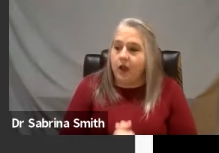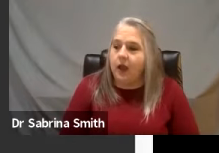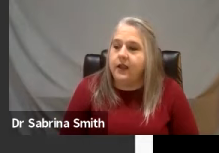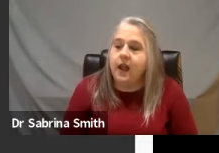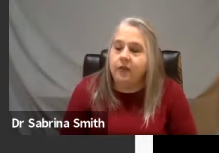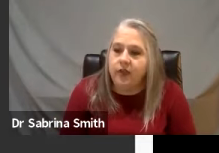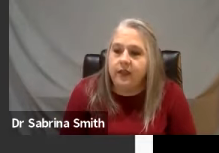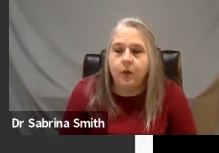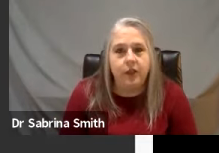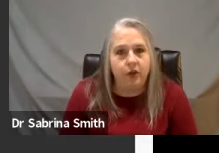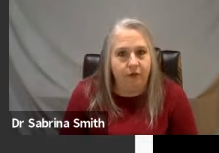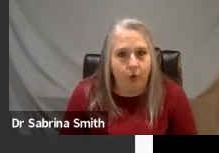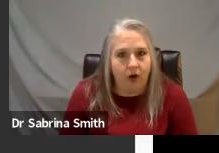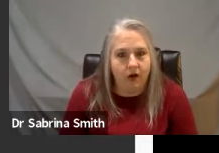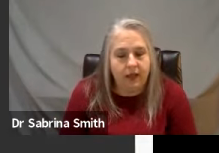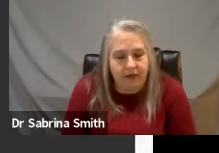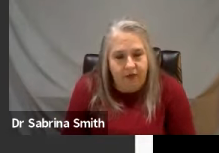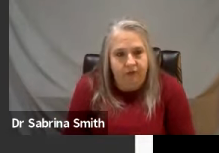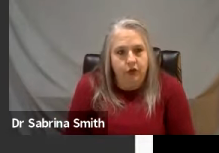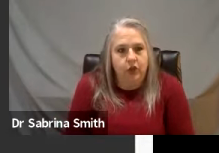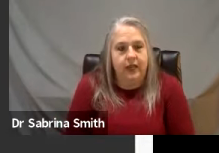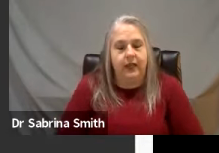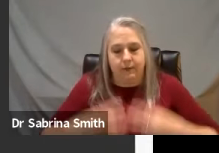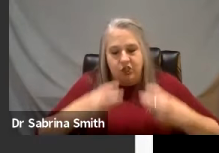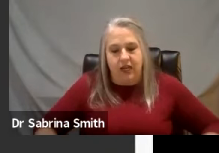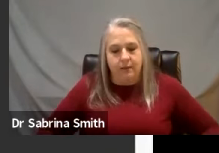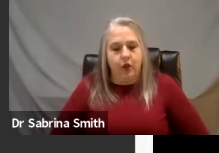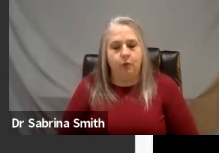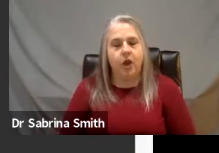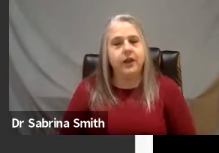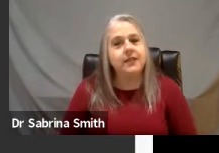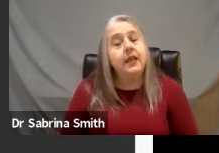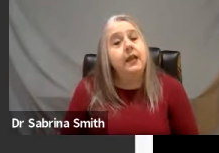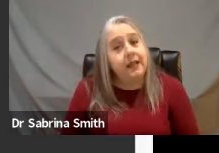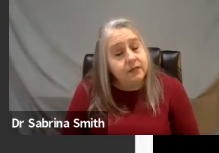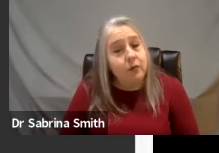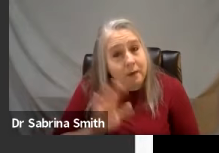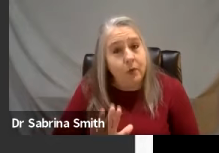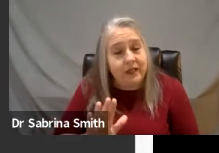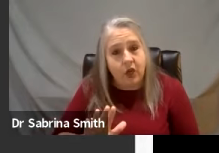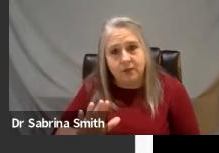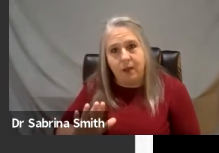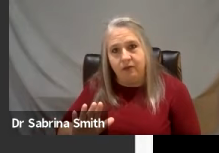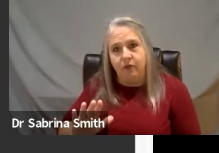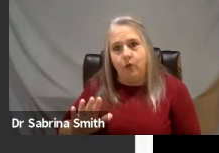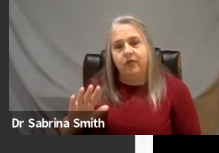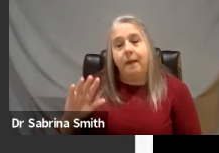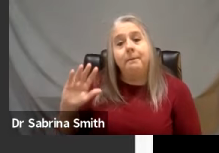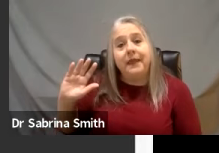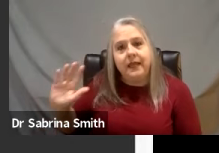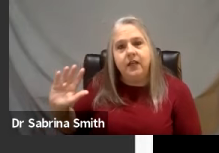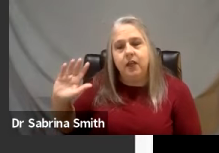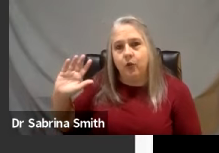there. Another thing that we look for, like if you're looking and I'm checking my own product, is remember we talked about before,